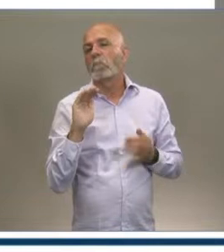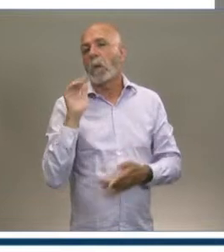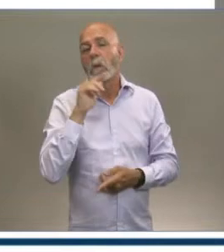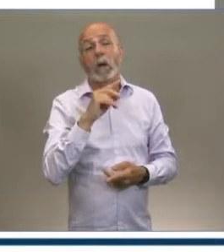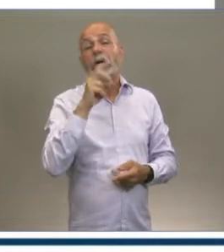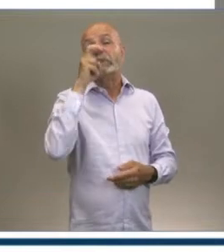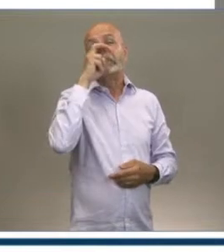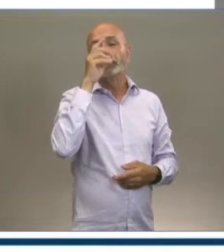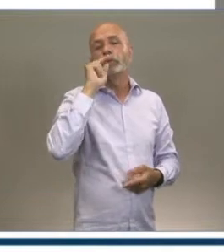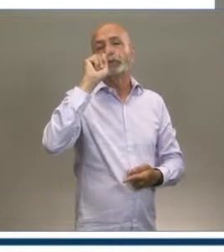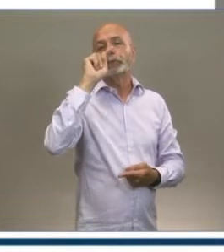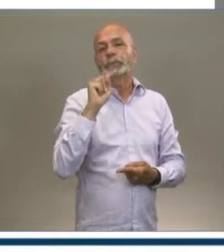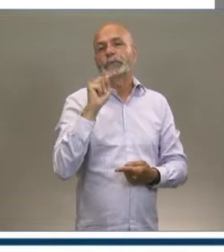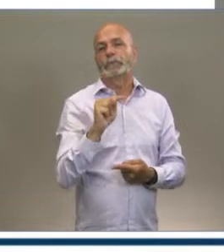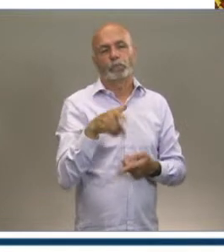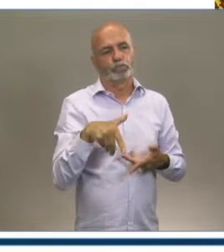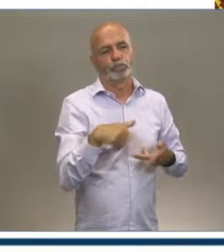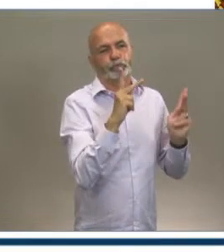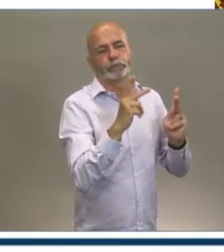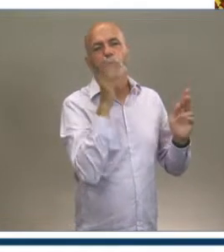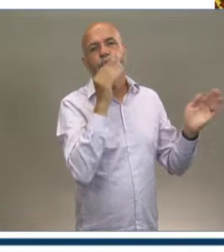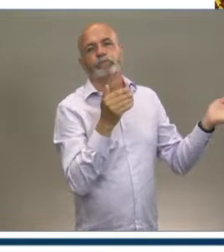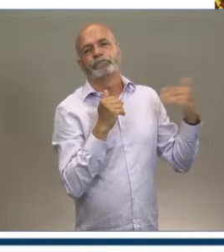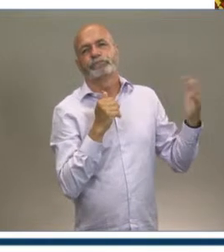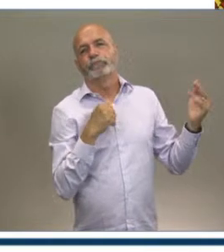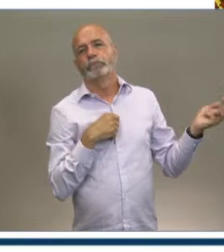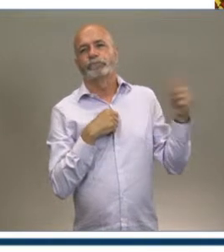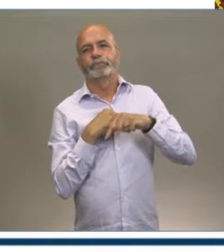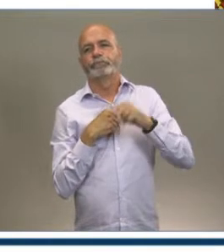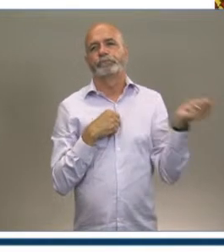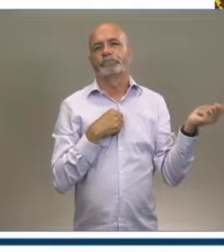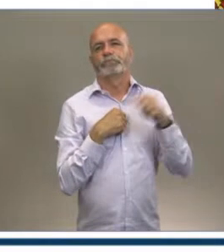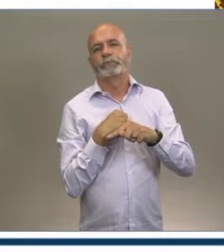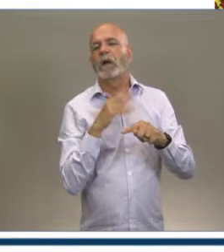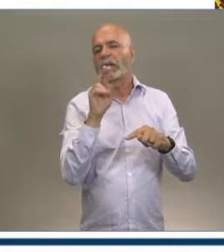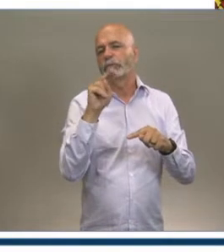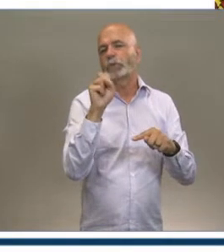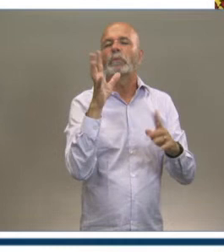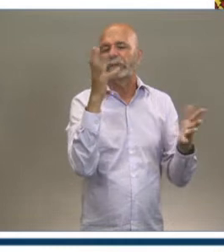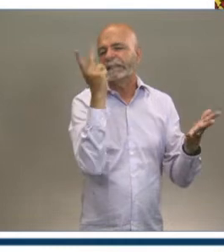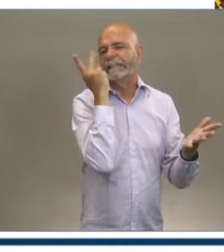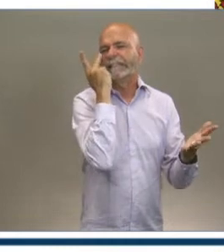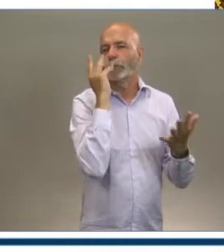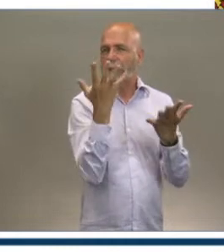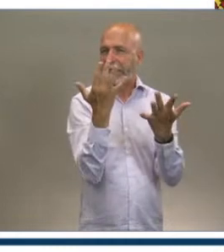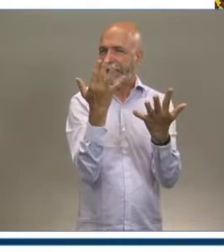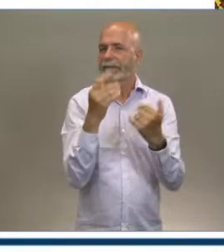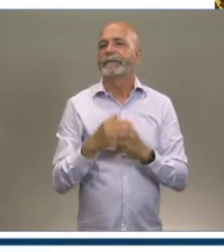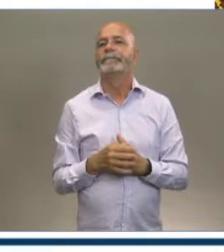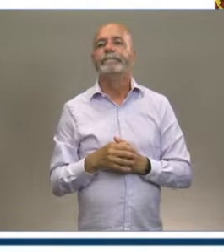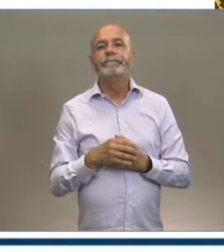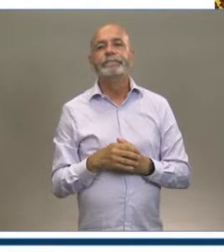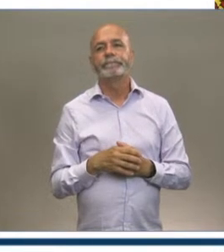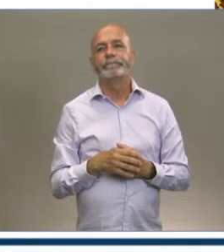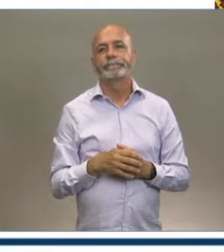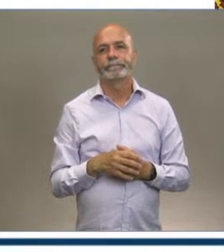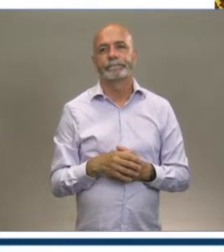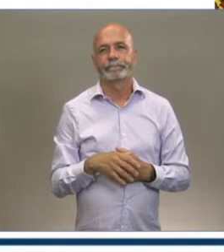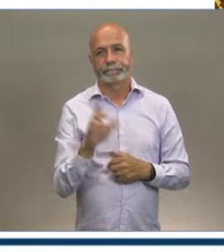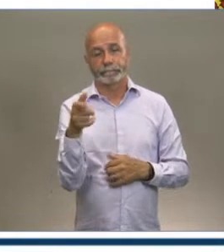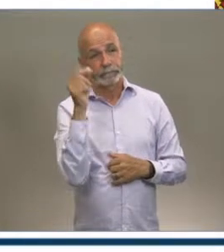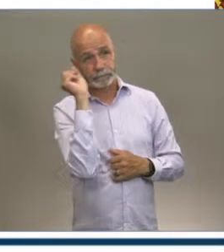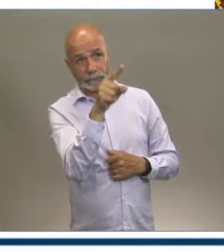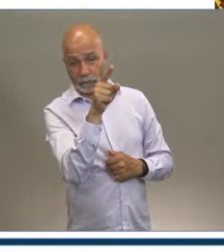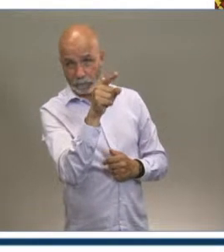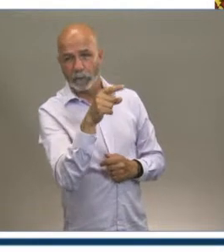that really carefully. Go ahead with your follow-up, Keith. Yes, so Dr. Strang, what do you say to those from New Brunswick? And actually, I'm